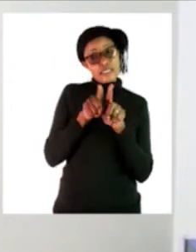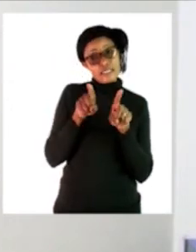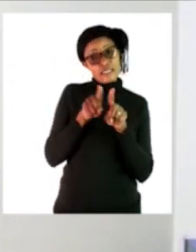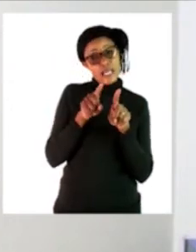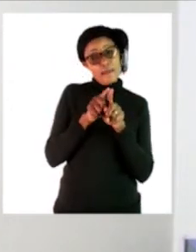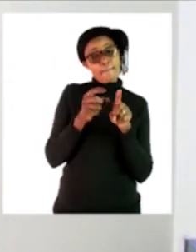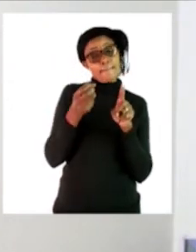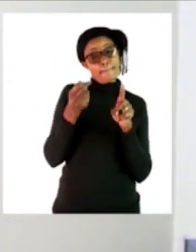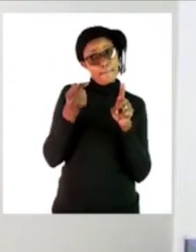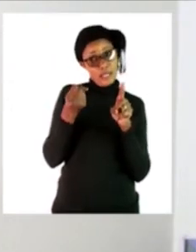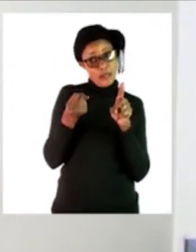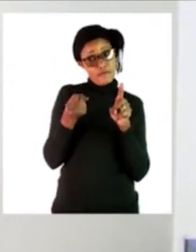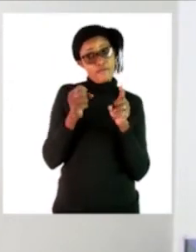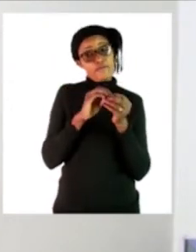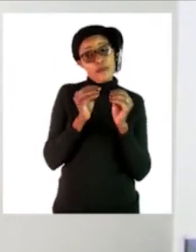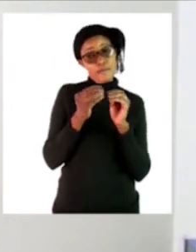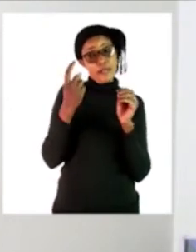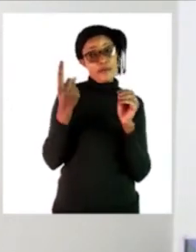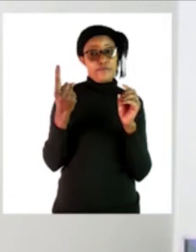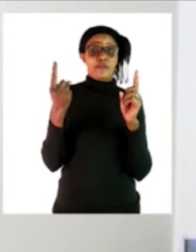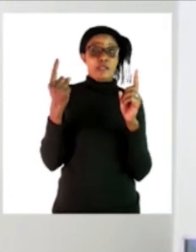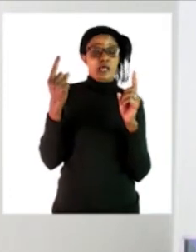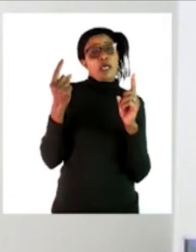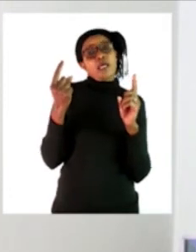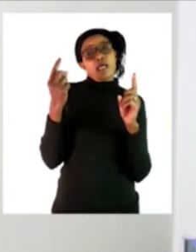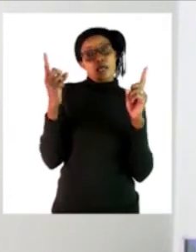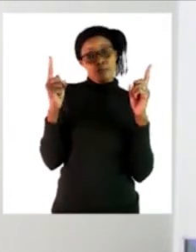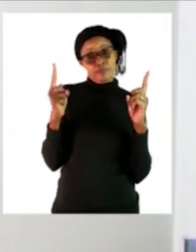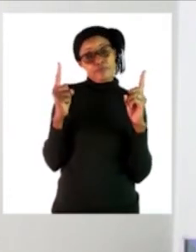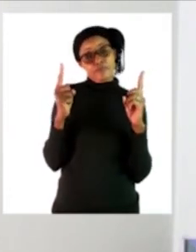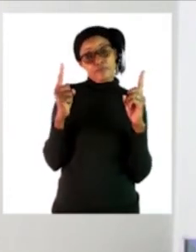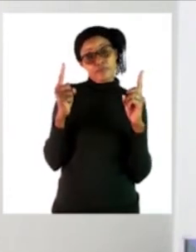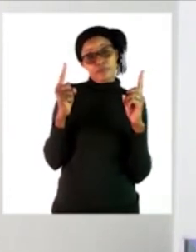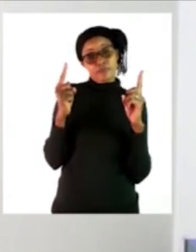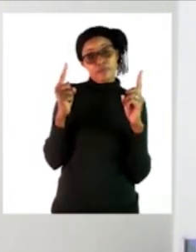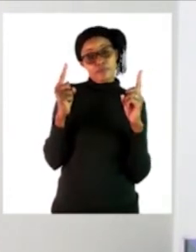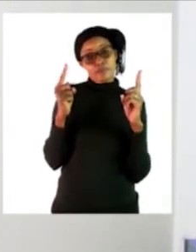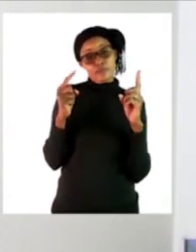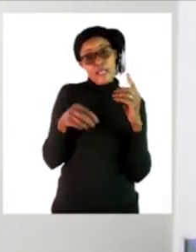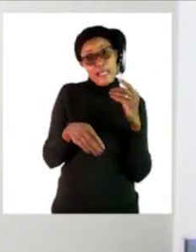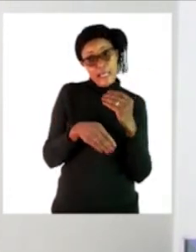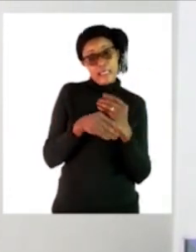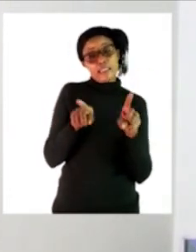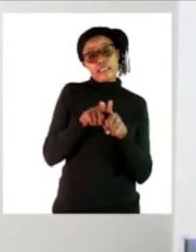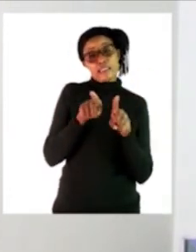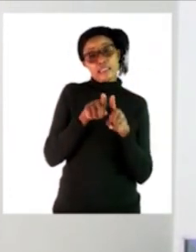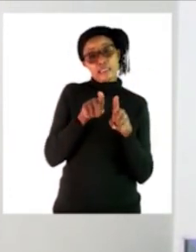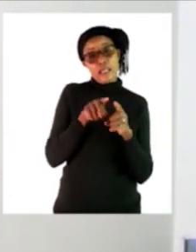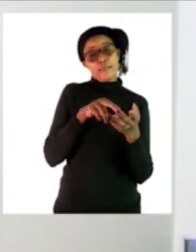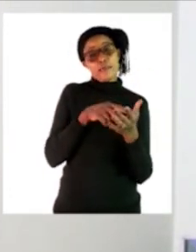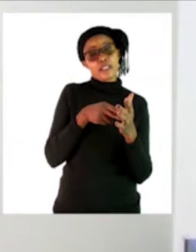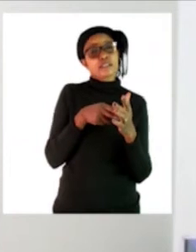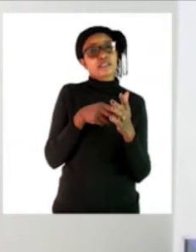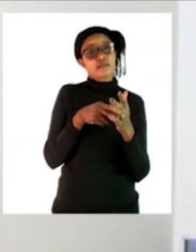of crayons in the right hand. So double means whatever